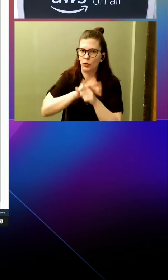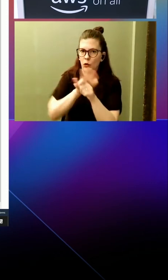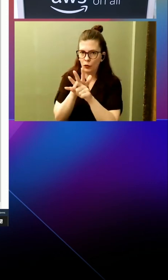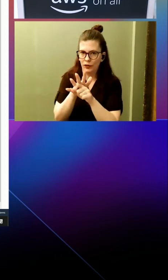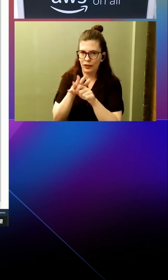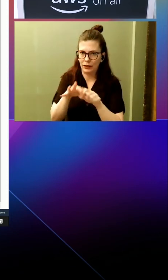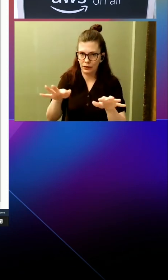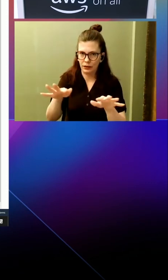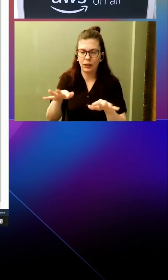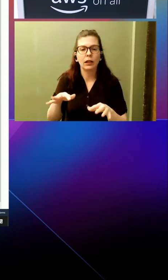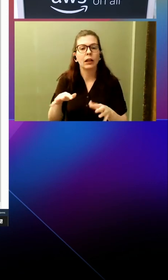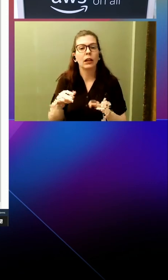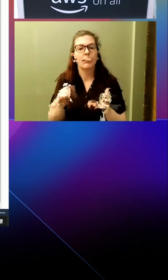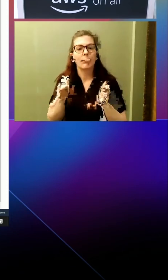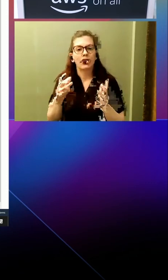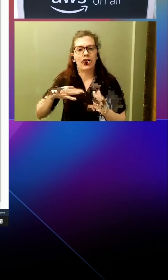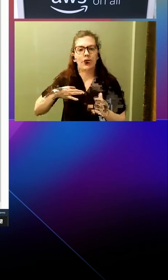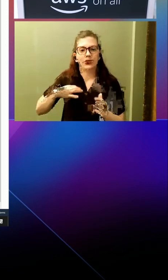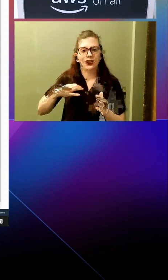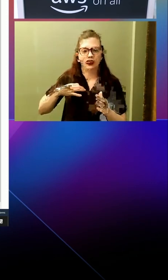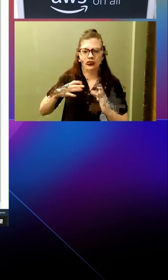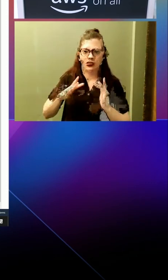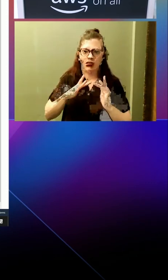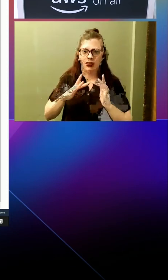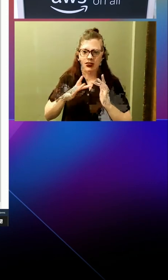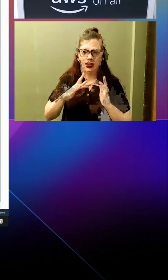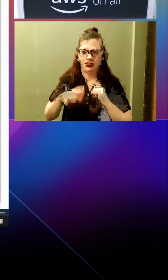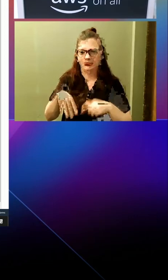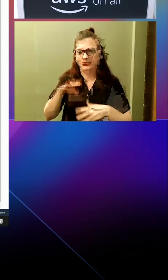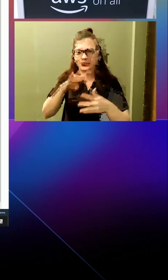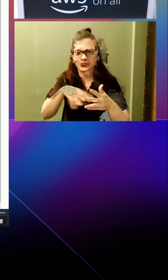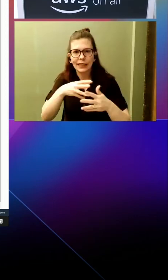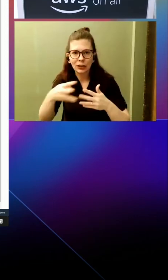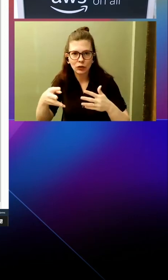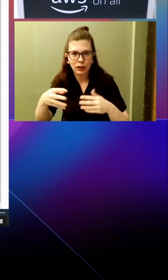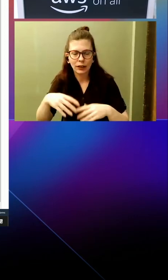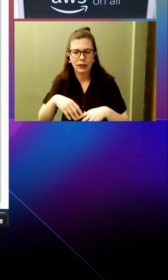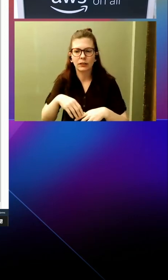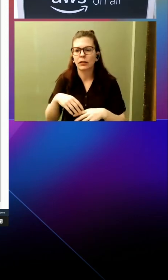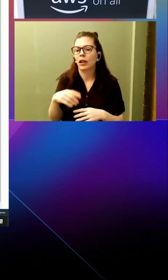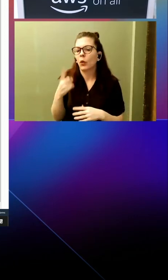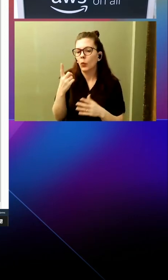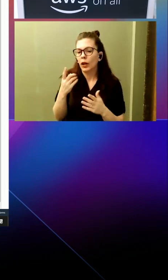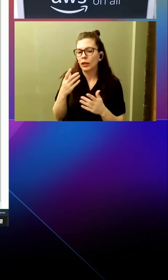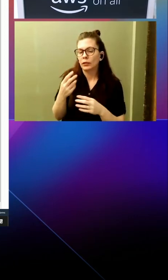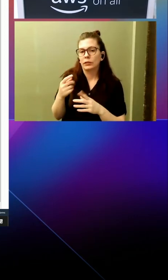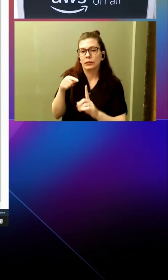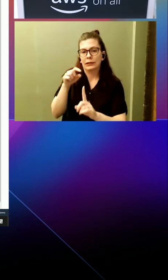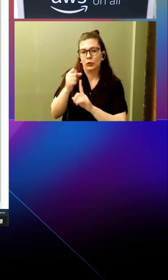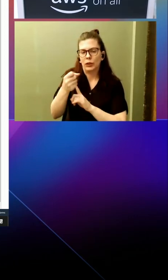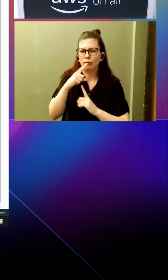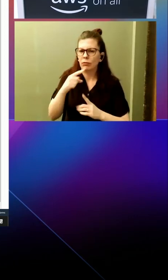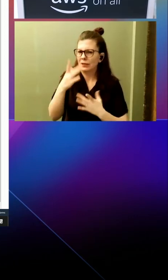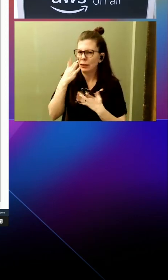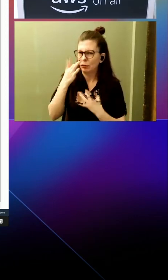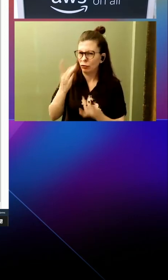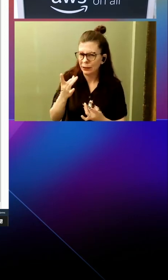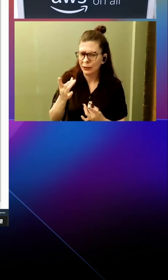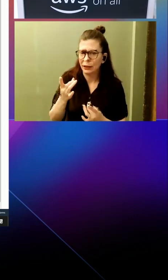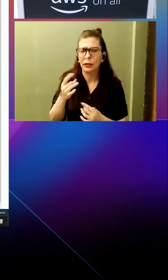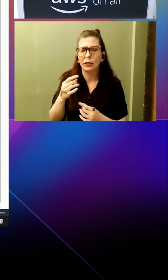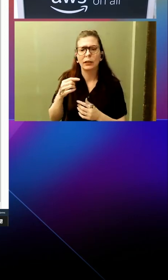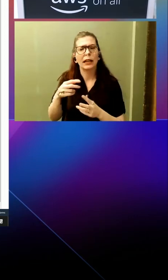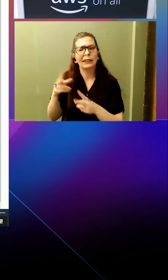the applications are online, the scheduling. And one of the use cases that is interesting was Curative is a